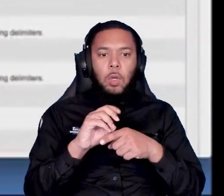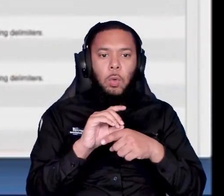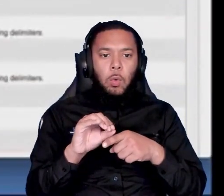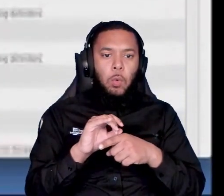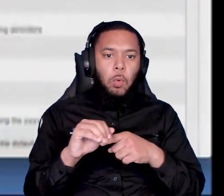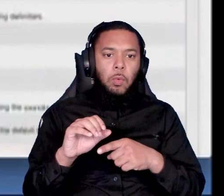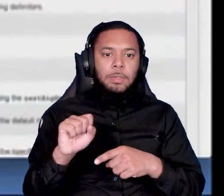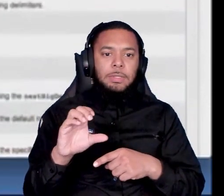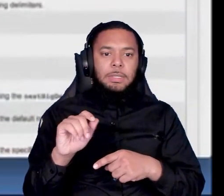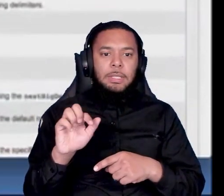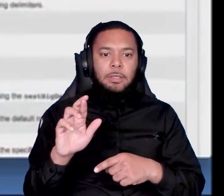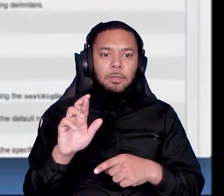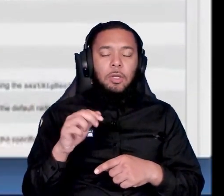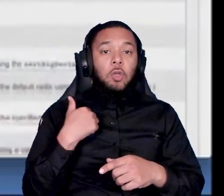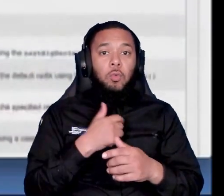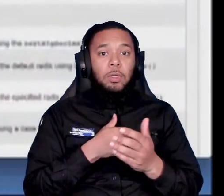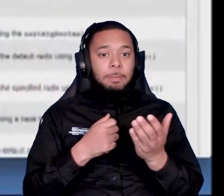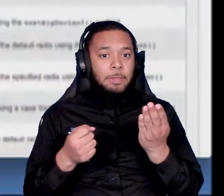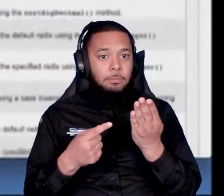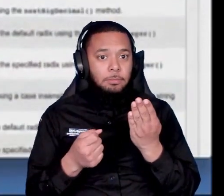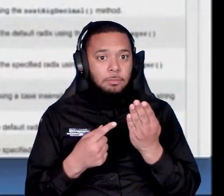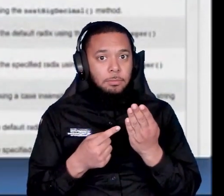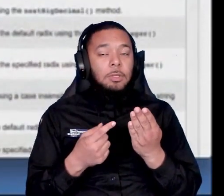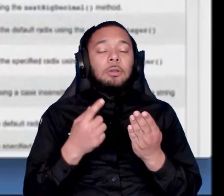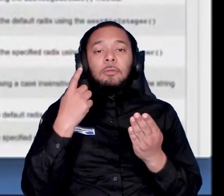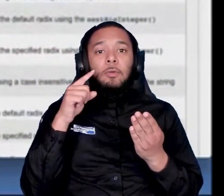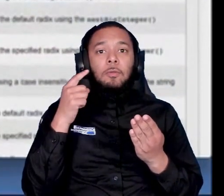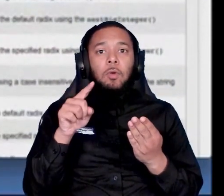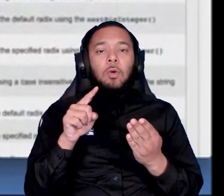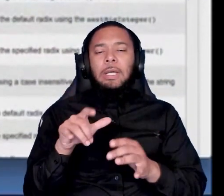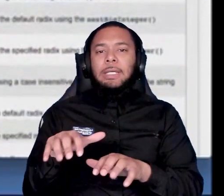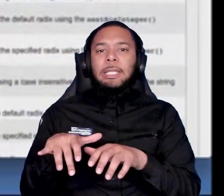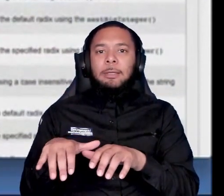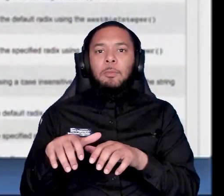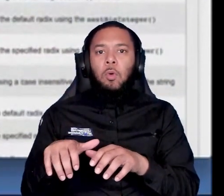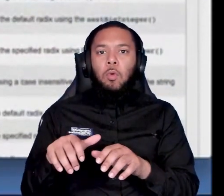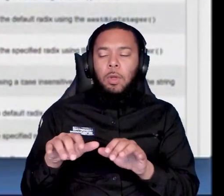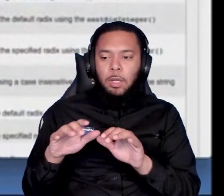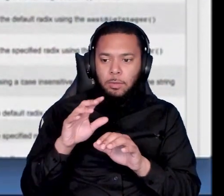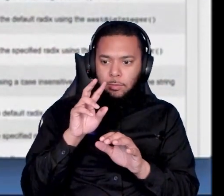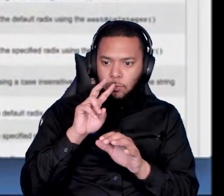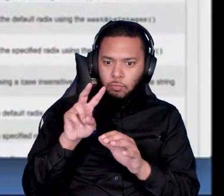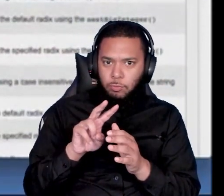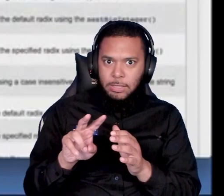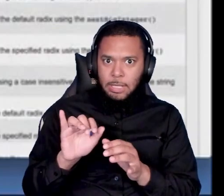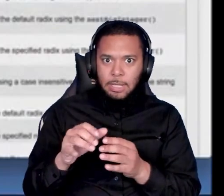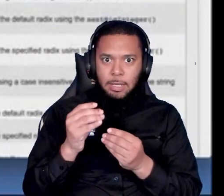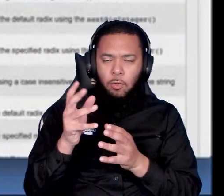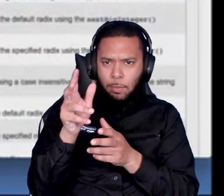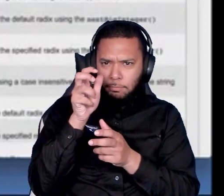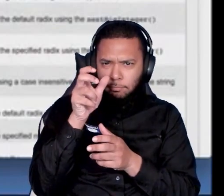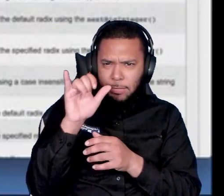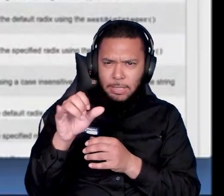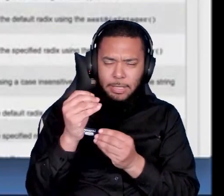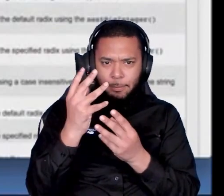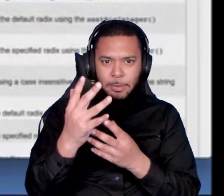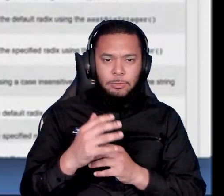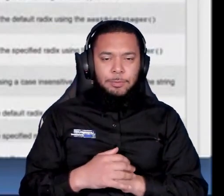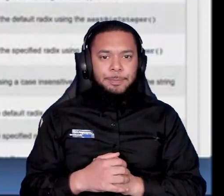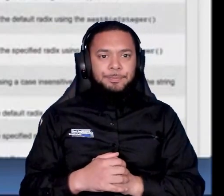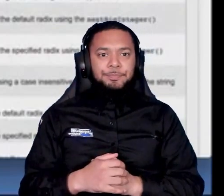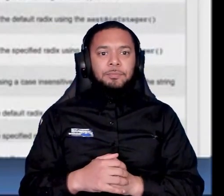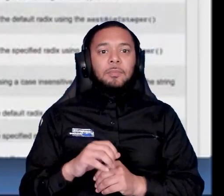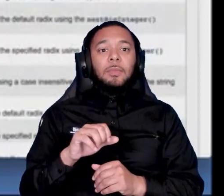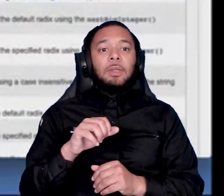in to read information from the keyboard. The real meat is in this method summary. So method